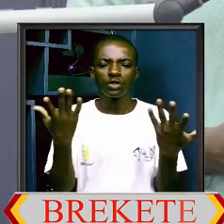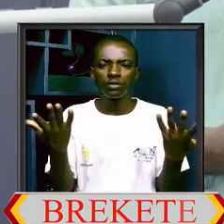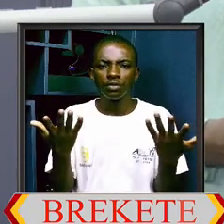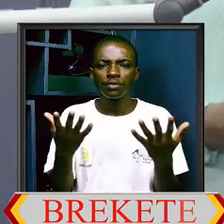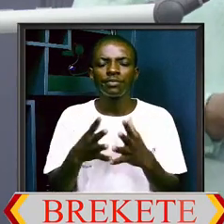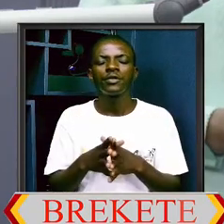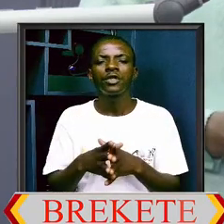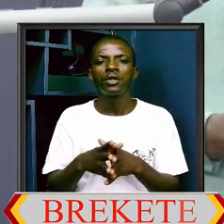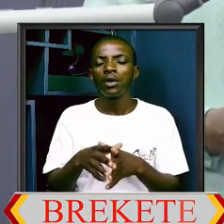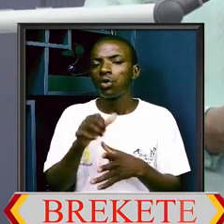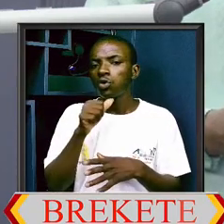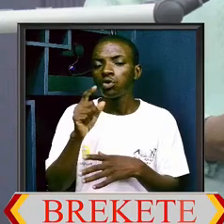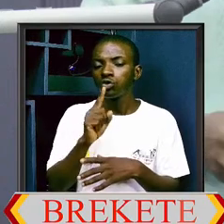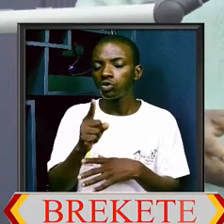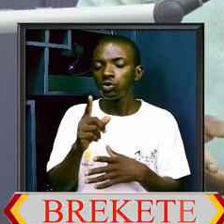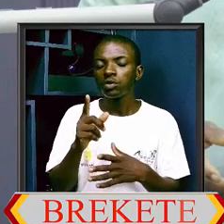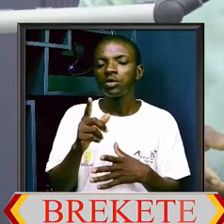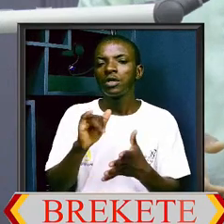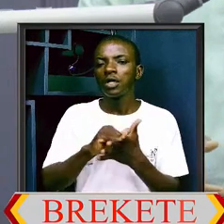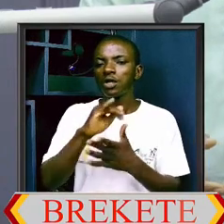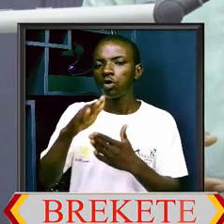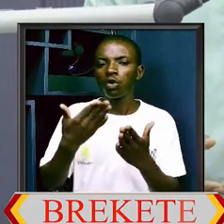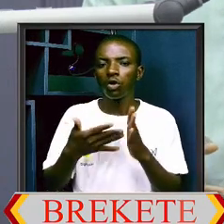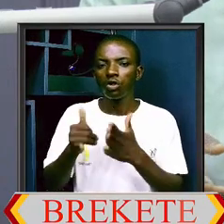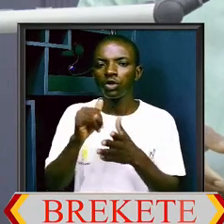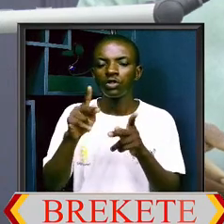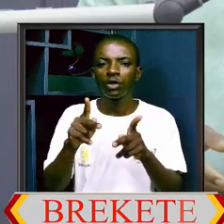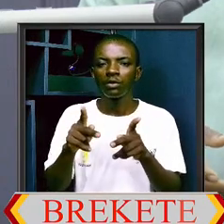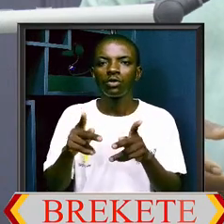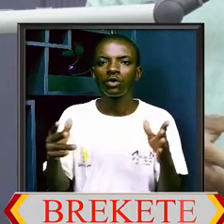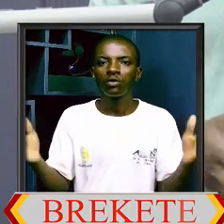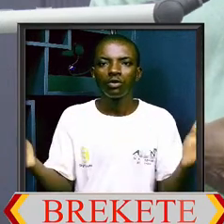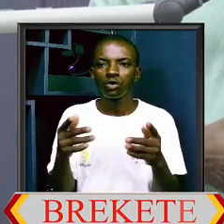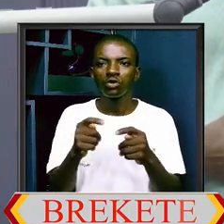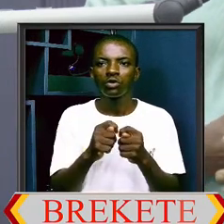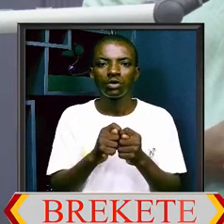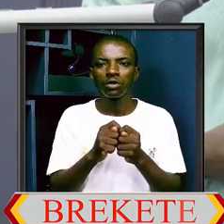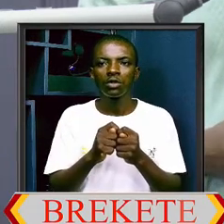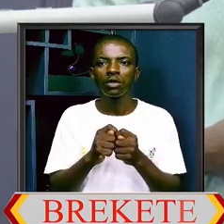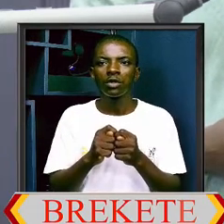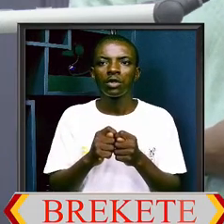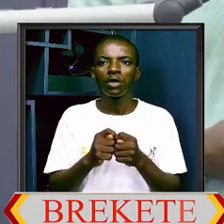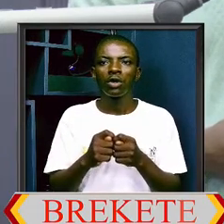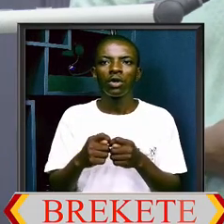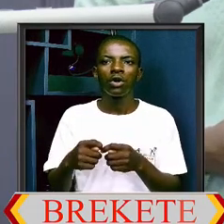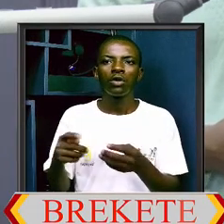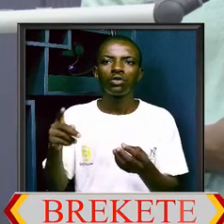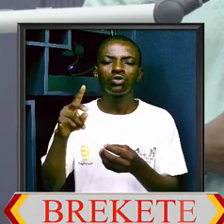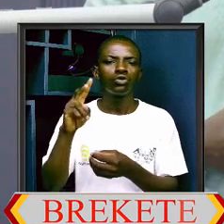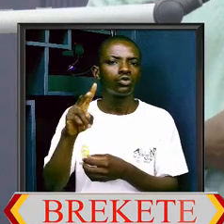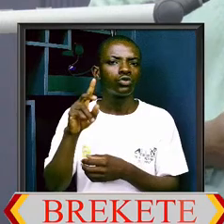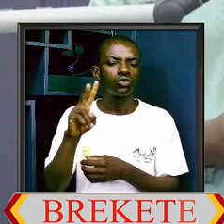population I'm not sure say all those people if you put them together they are up to 2.5